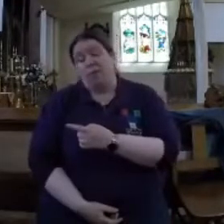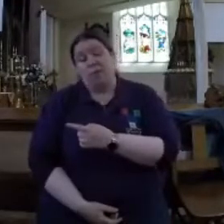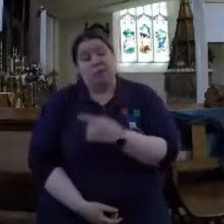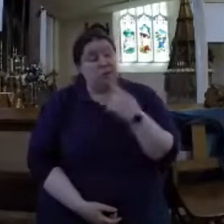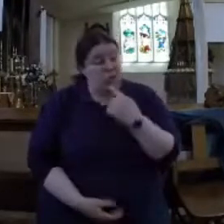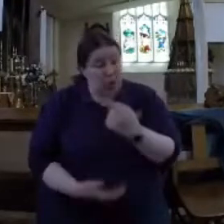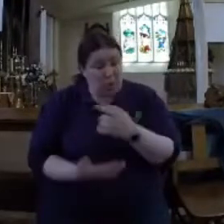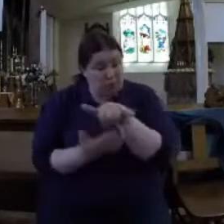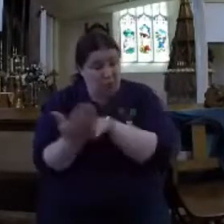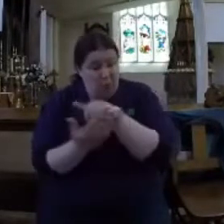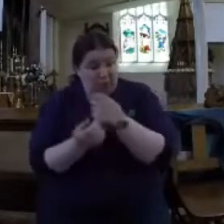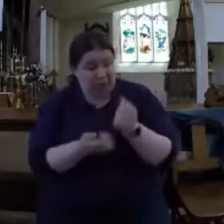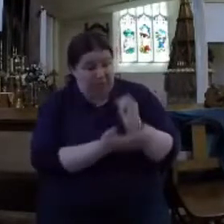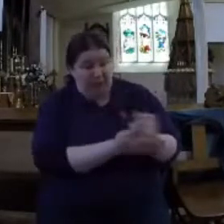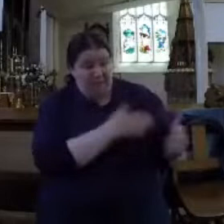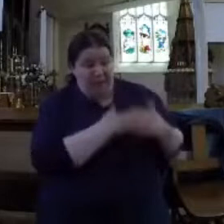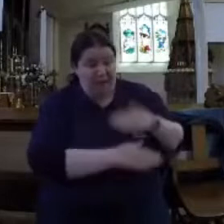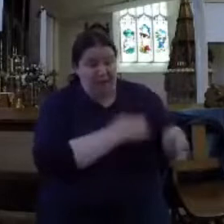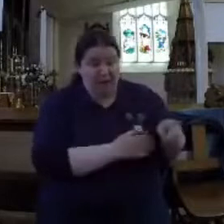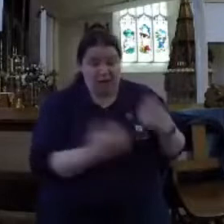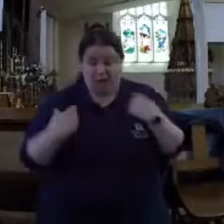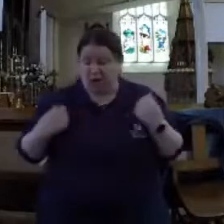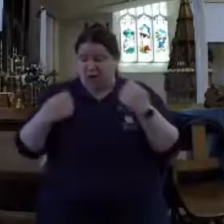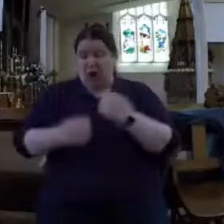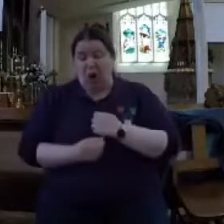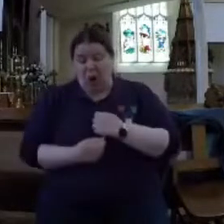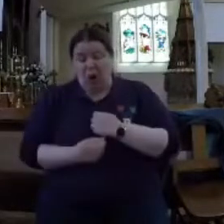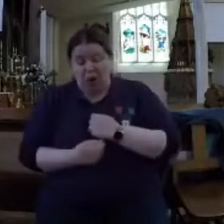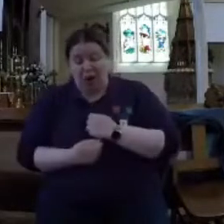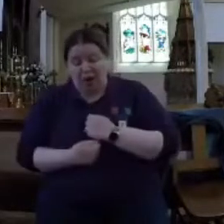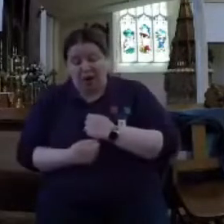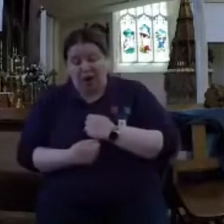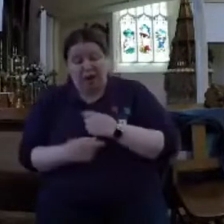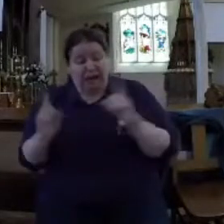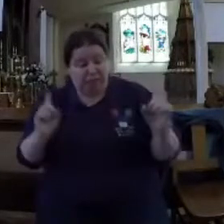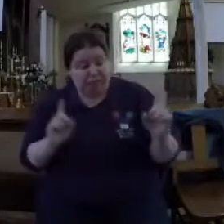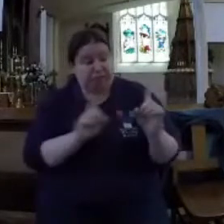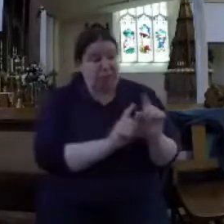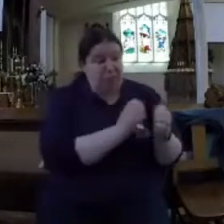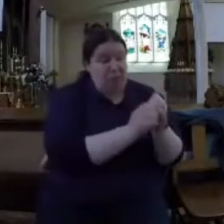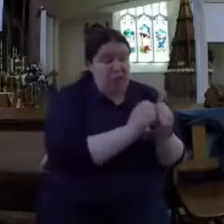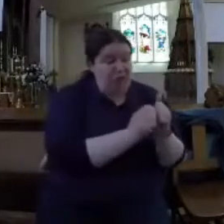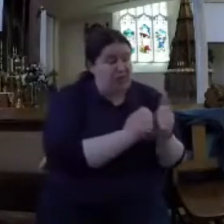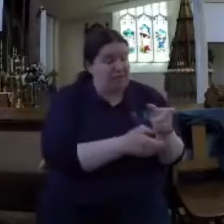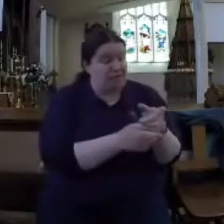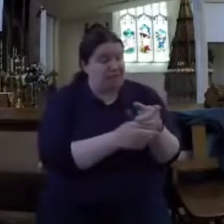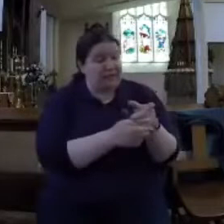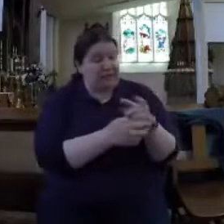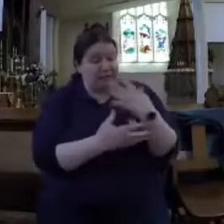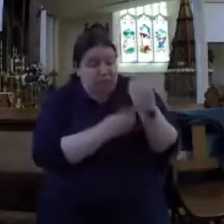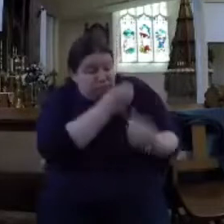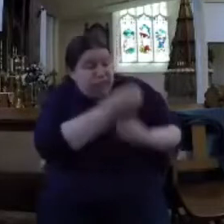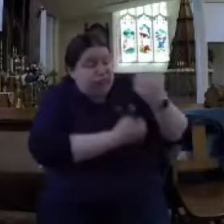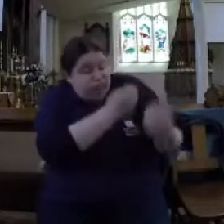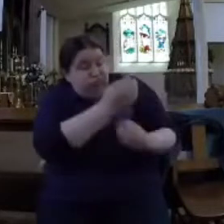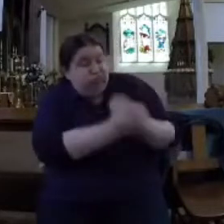snitch, you wear the coat that makes you hated, and you're still hanging out with your brothers, telling them all your deep, dark